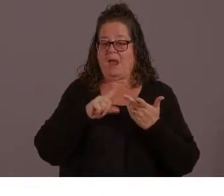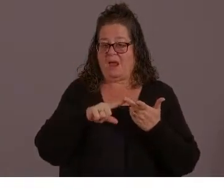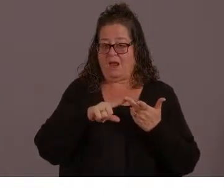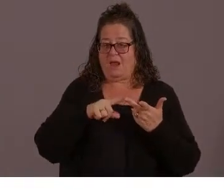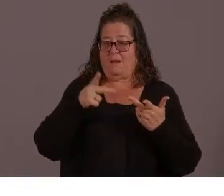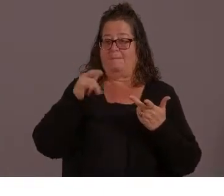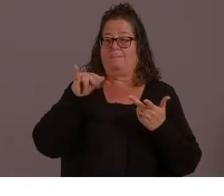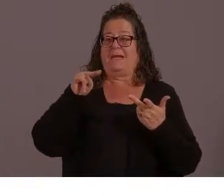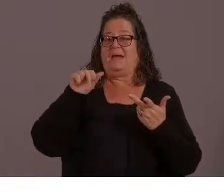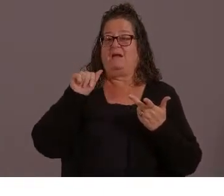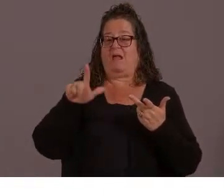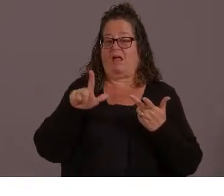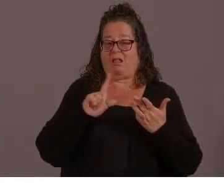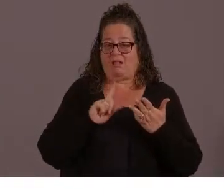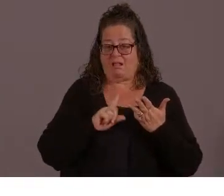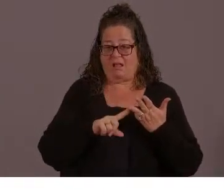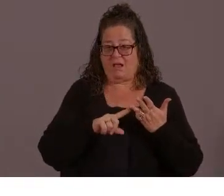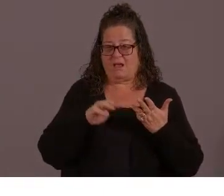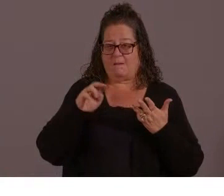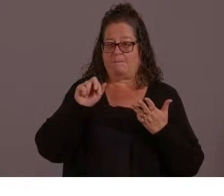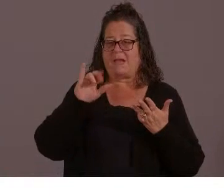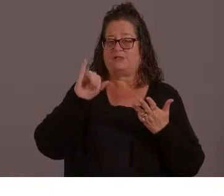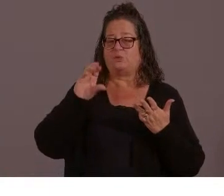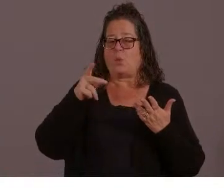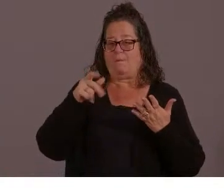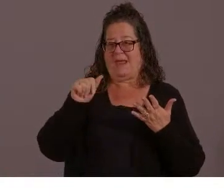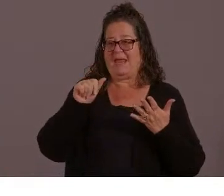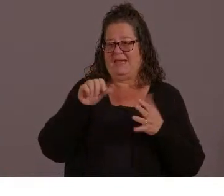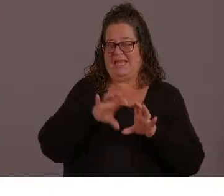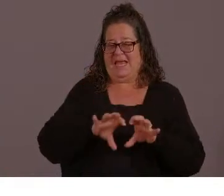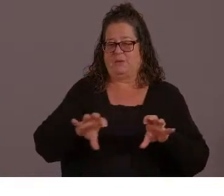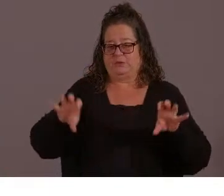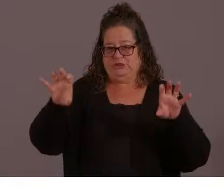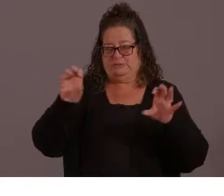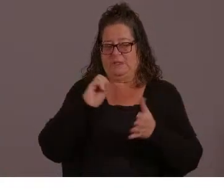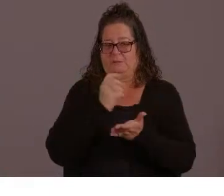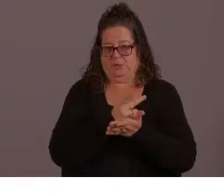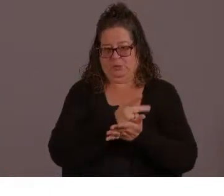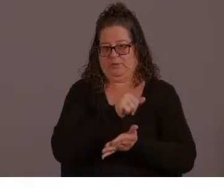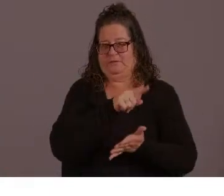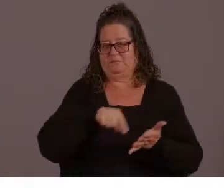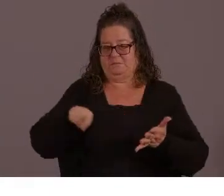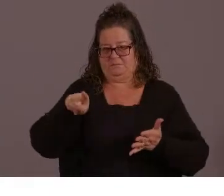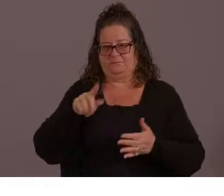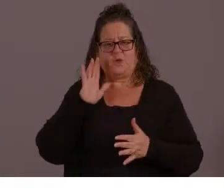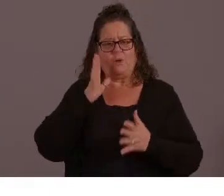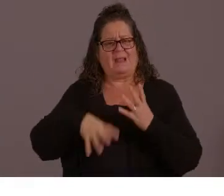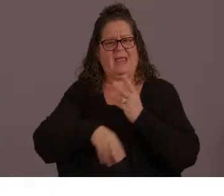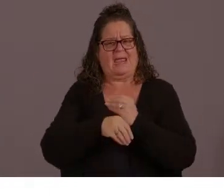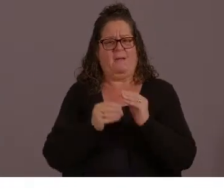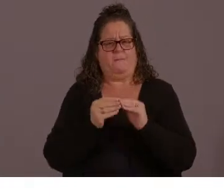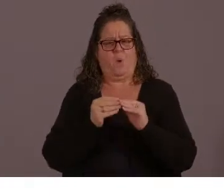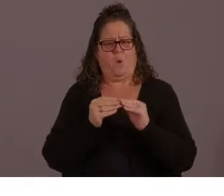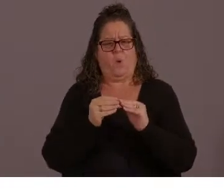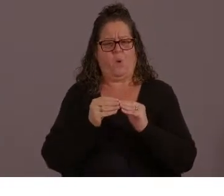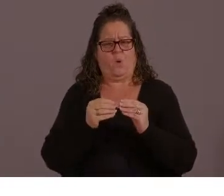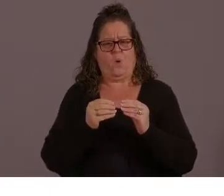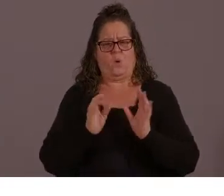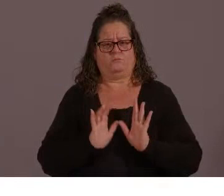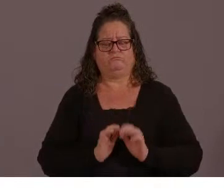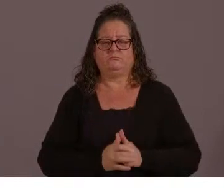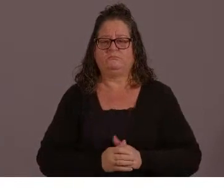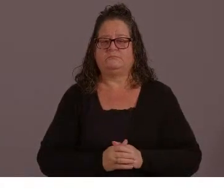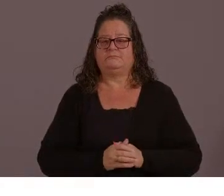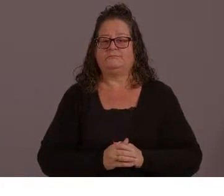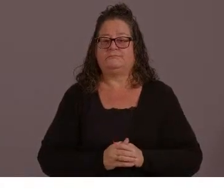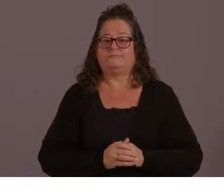centers will be added to this program. So again, getting the vaccine into places where Arizonans are used to